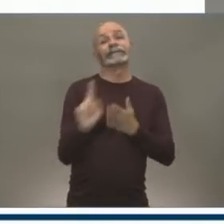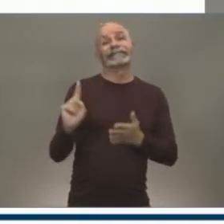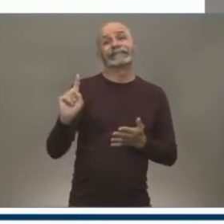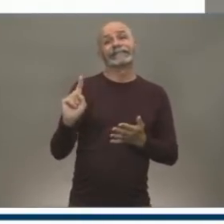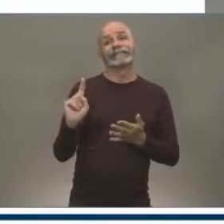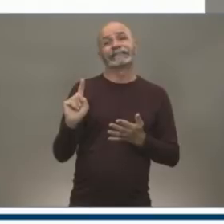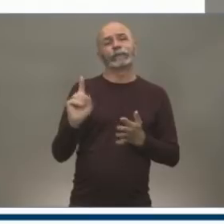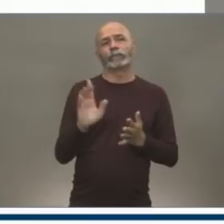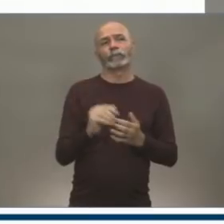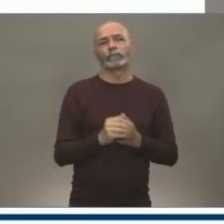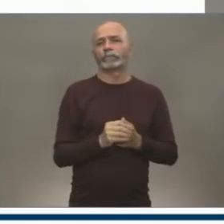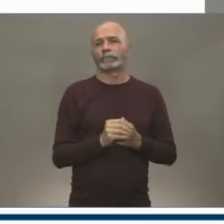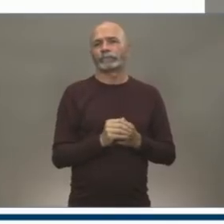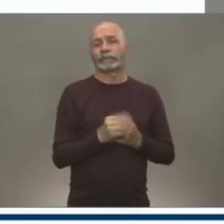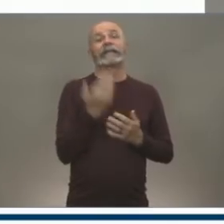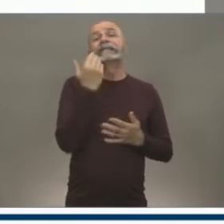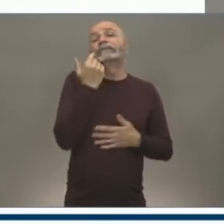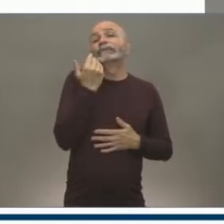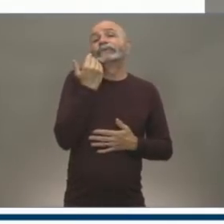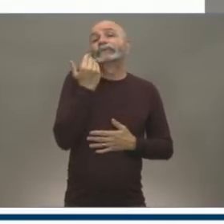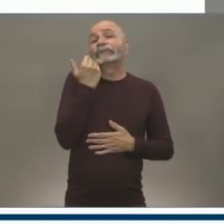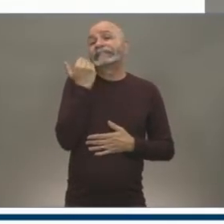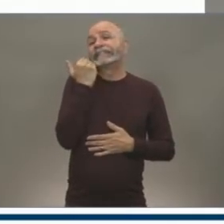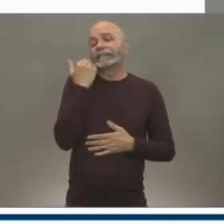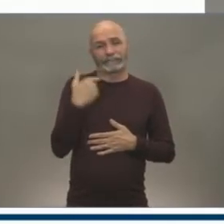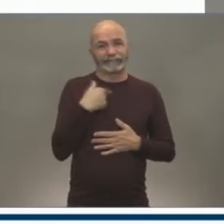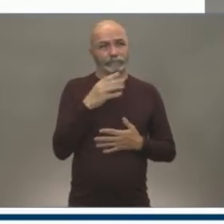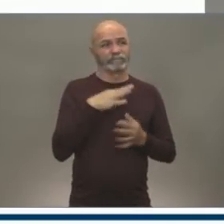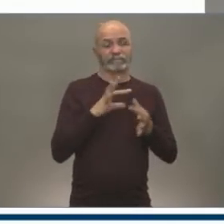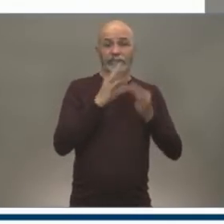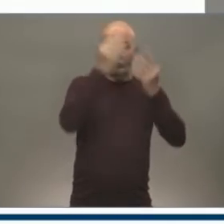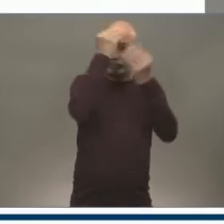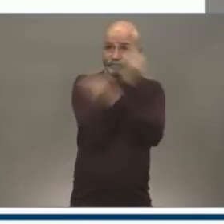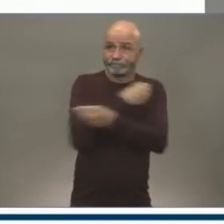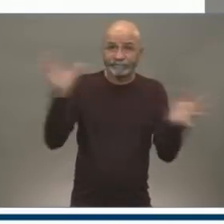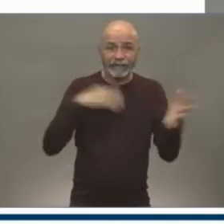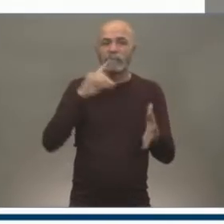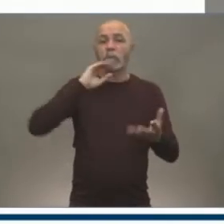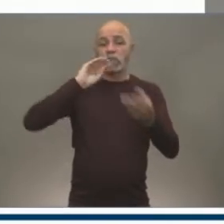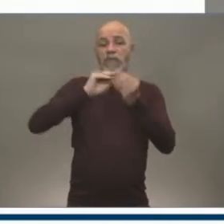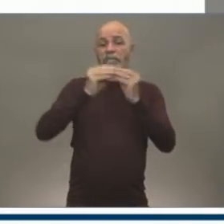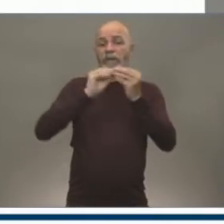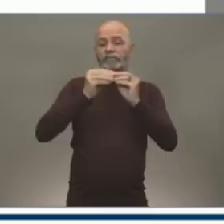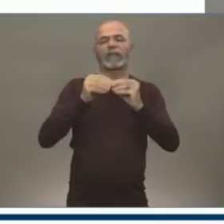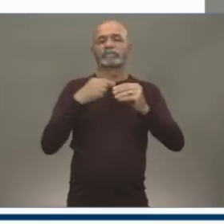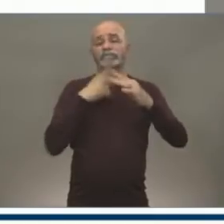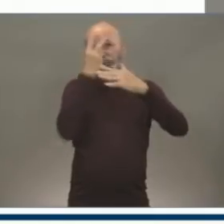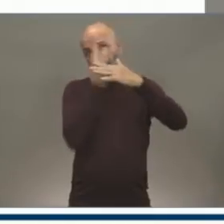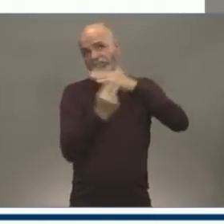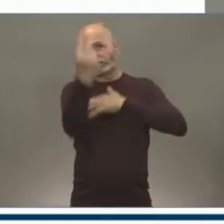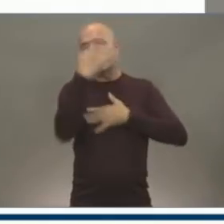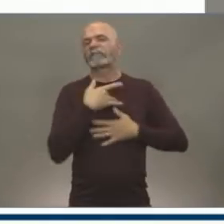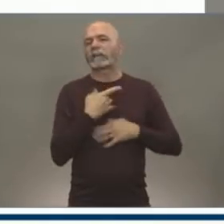last update, that I would expect to see the number of cases rise for the next week to 10 days.